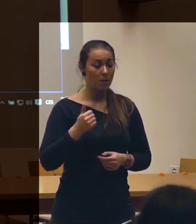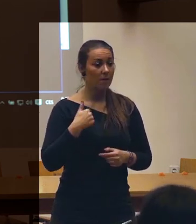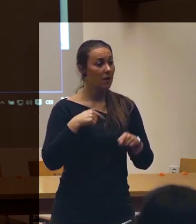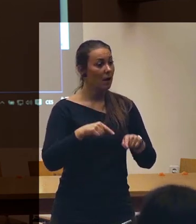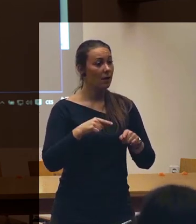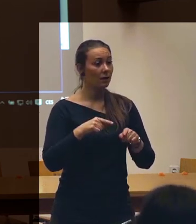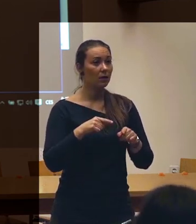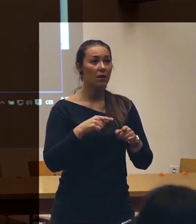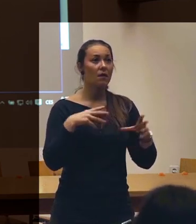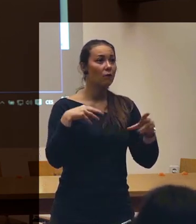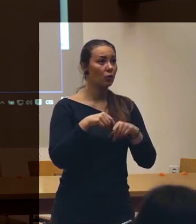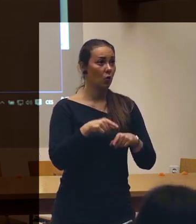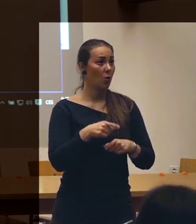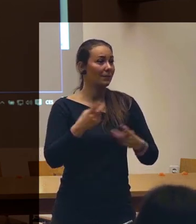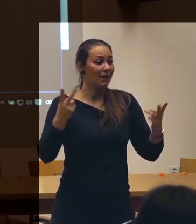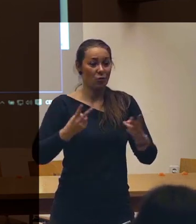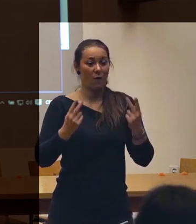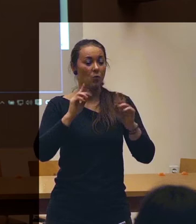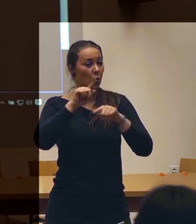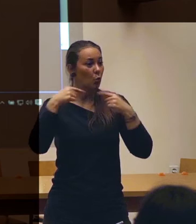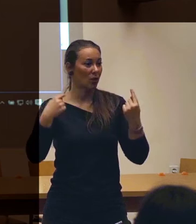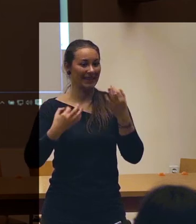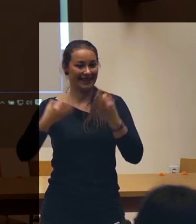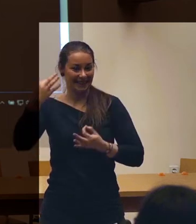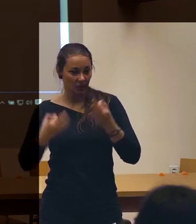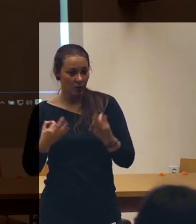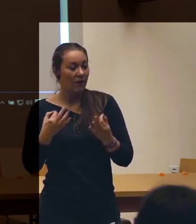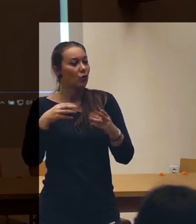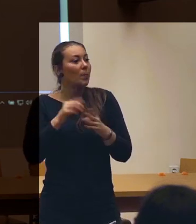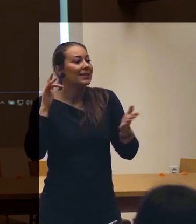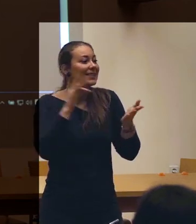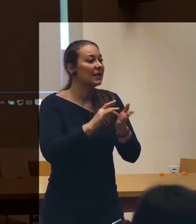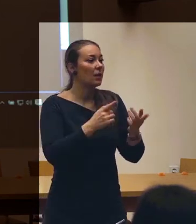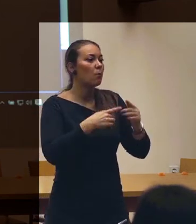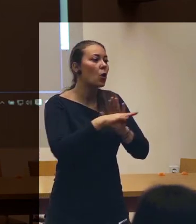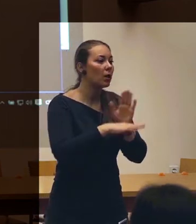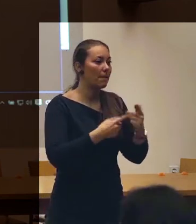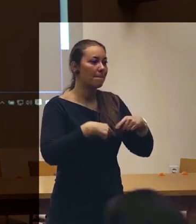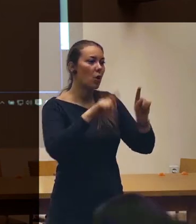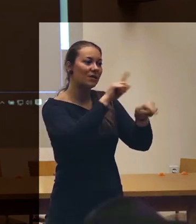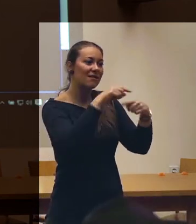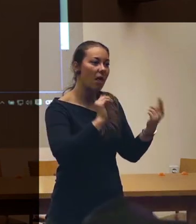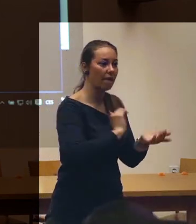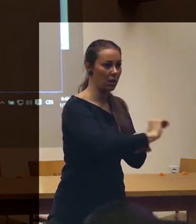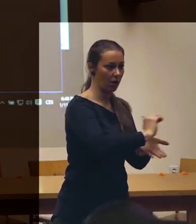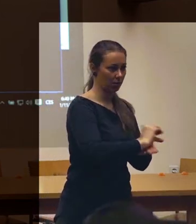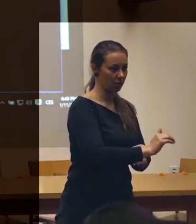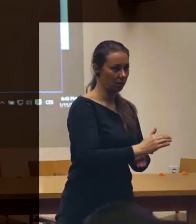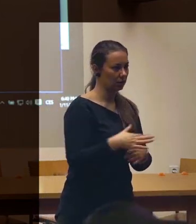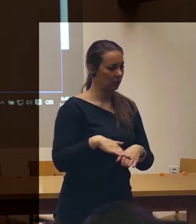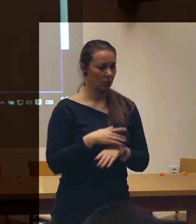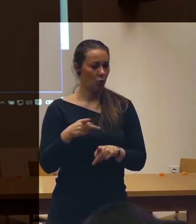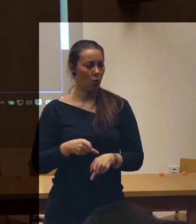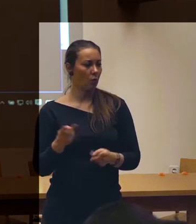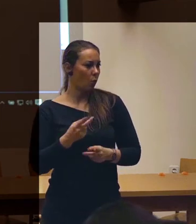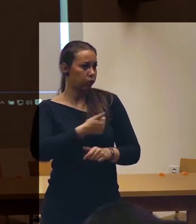apply educational perception on the exhibition. So in the beginning we involved, I know that's kind